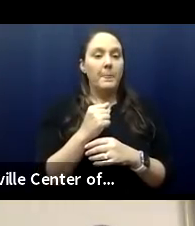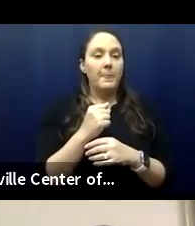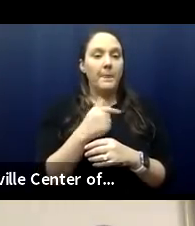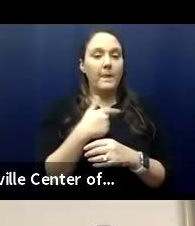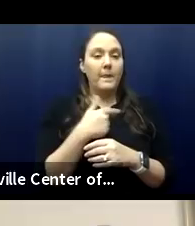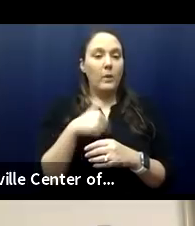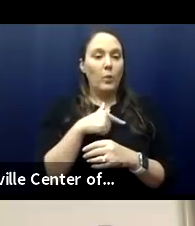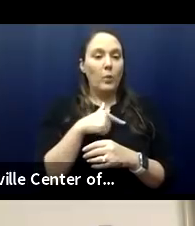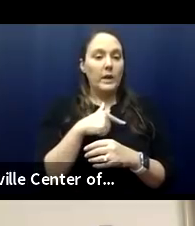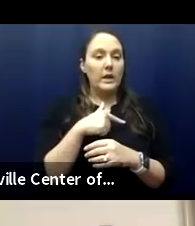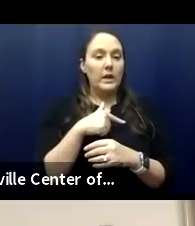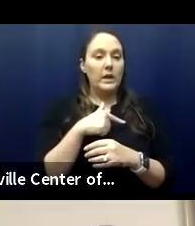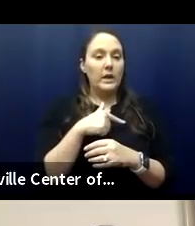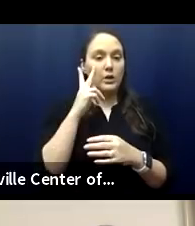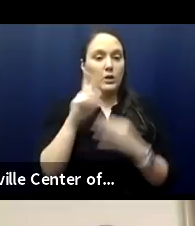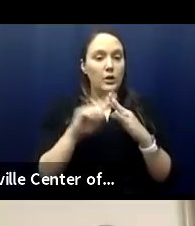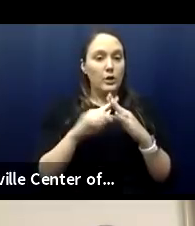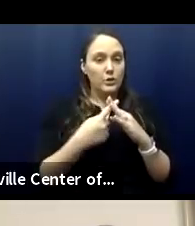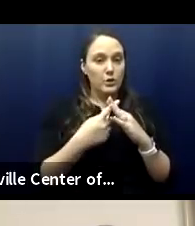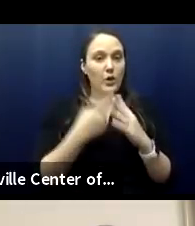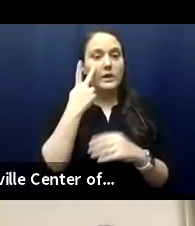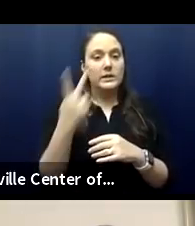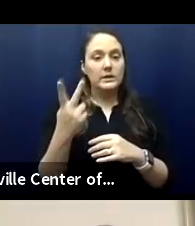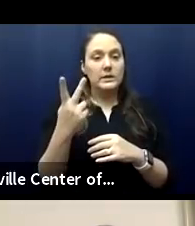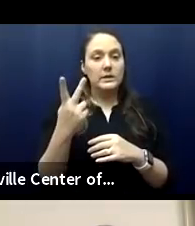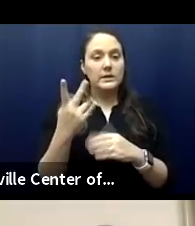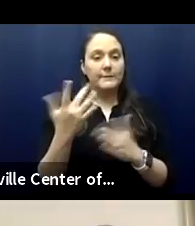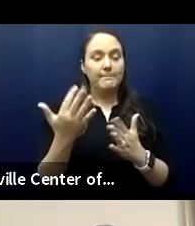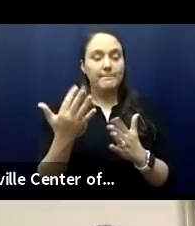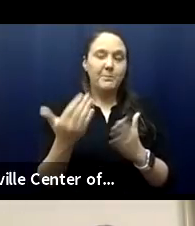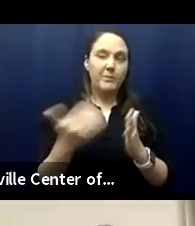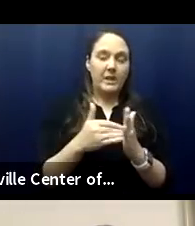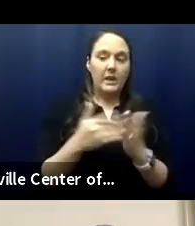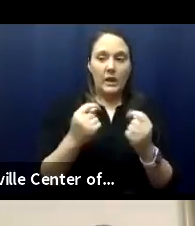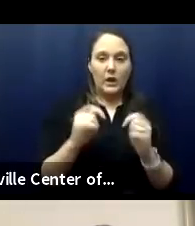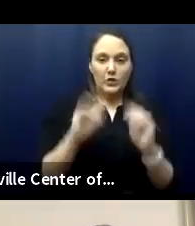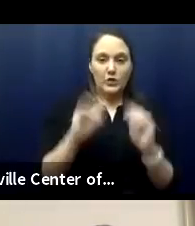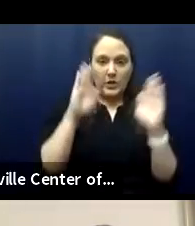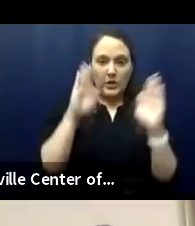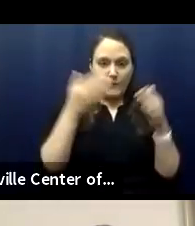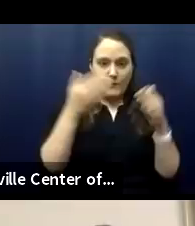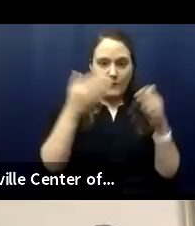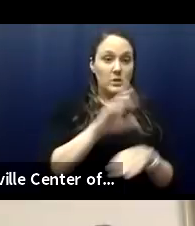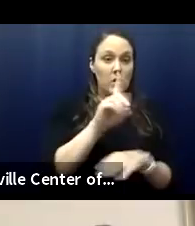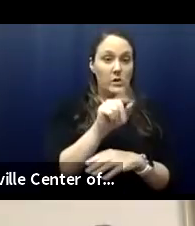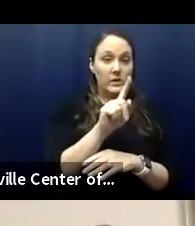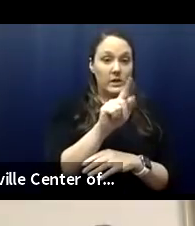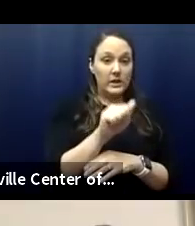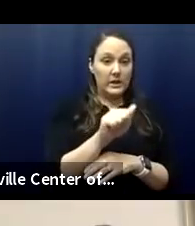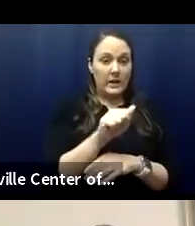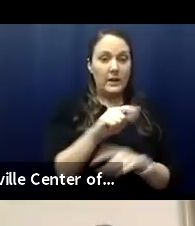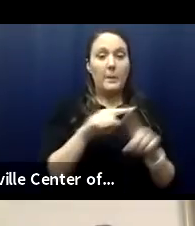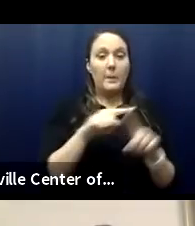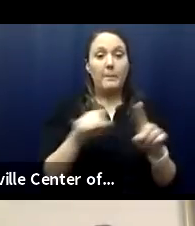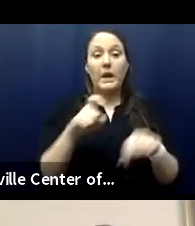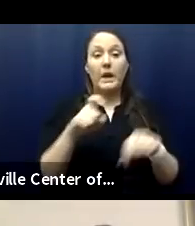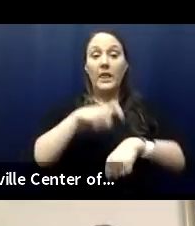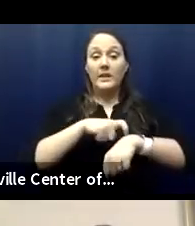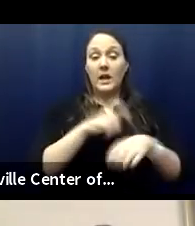are starting to see, and again, I try to really focus on the data, but at least the time association